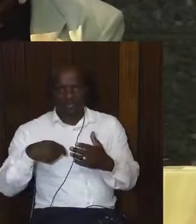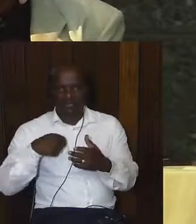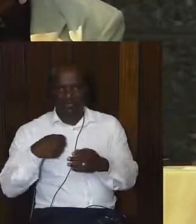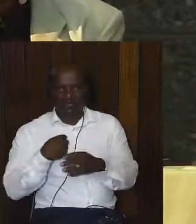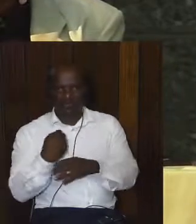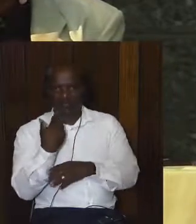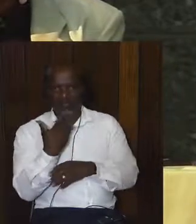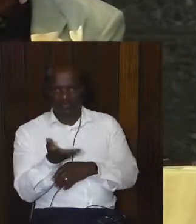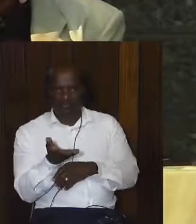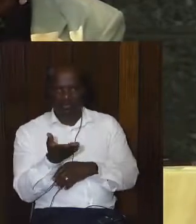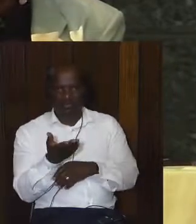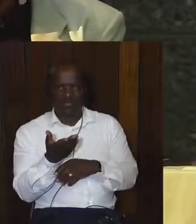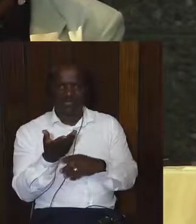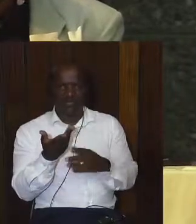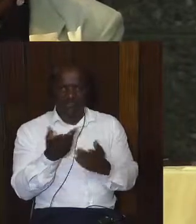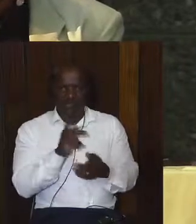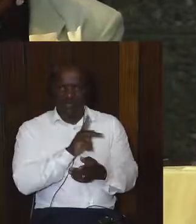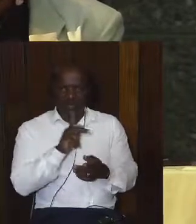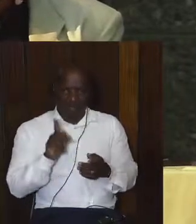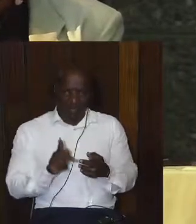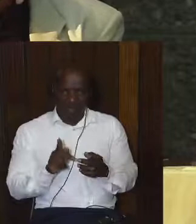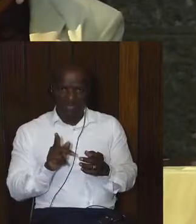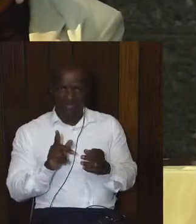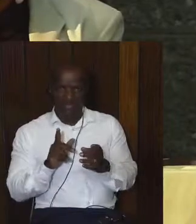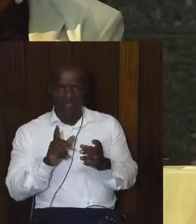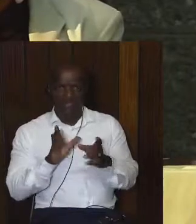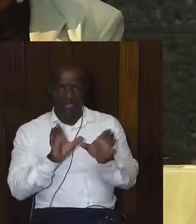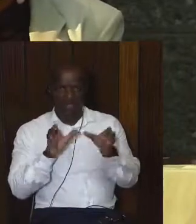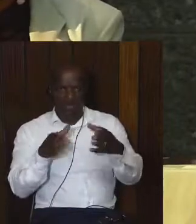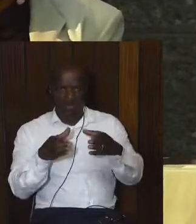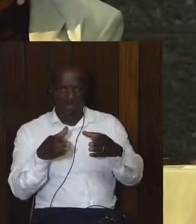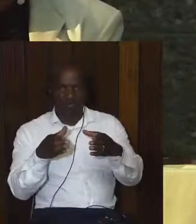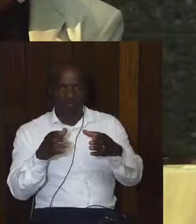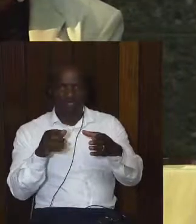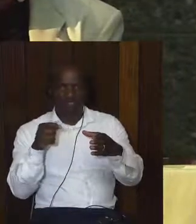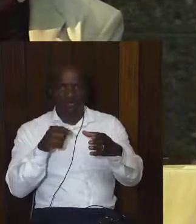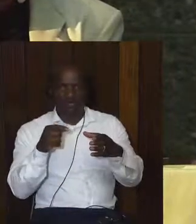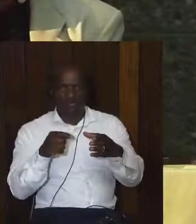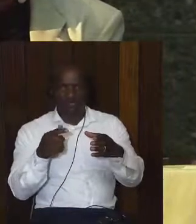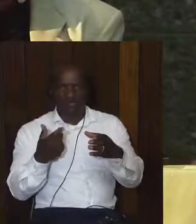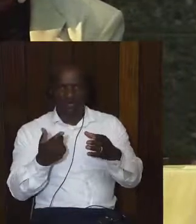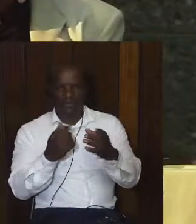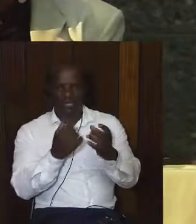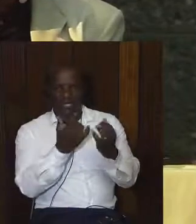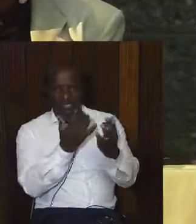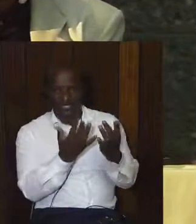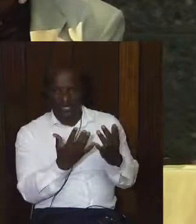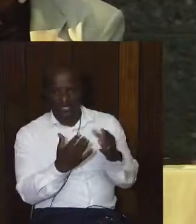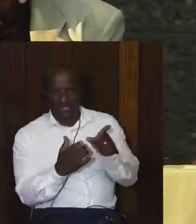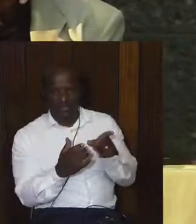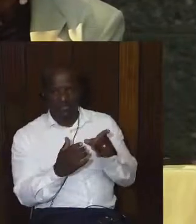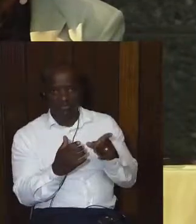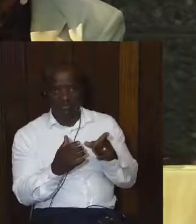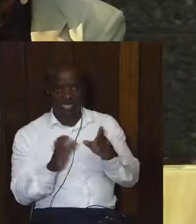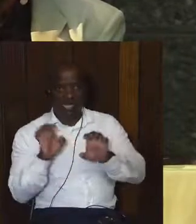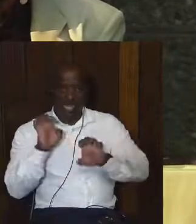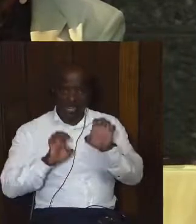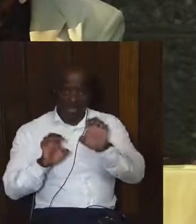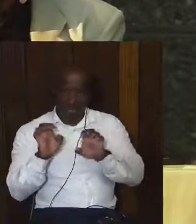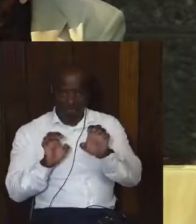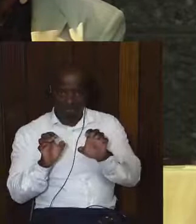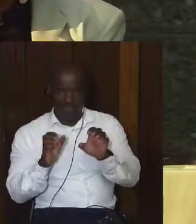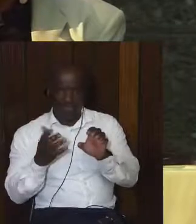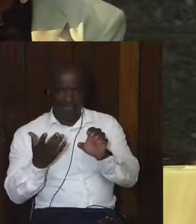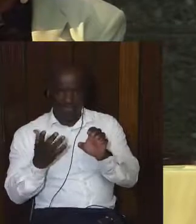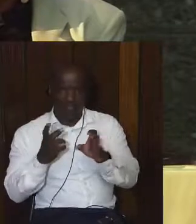to the Premier's Budget Council, we had a number of pressures. Treasury indicated clearly the economic situation is